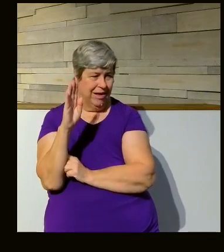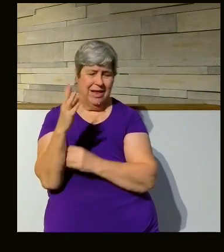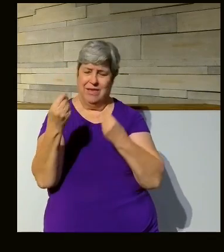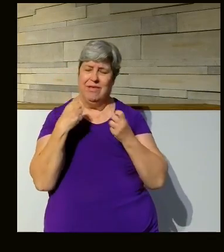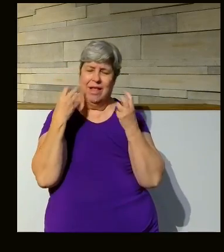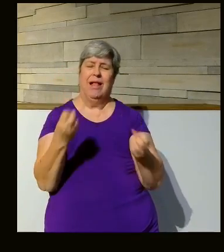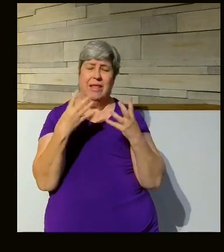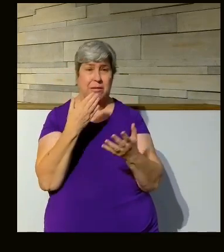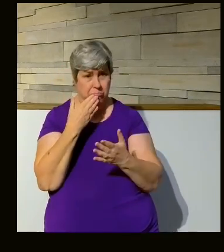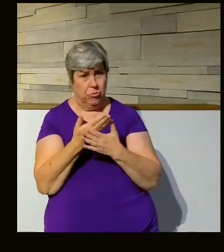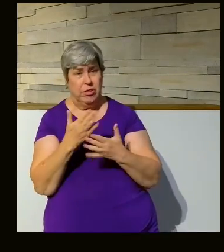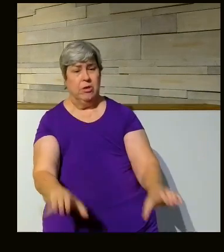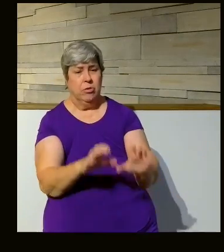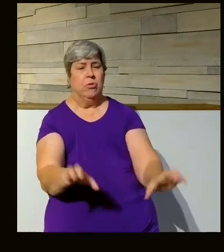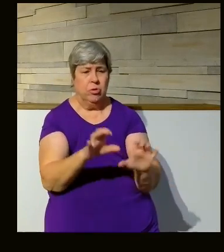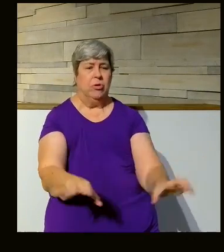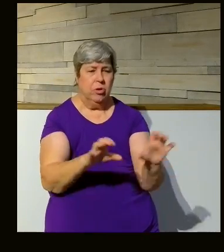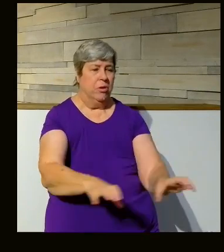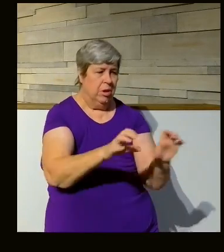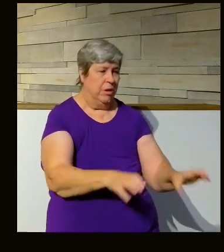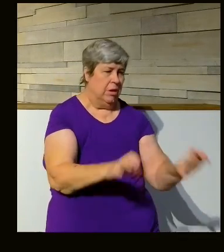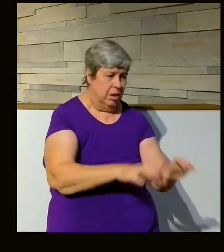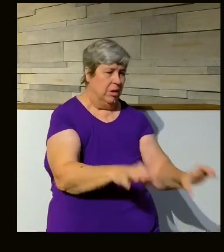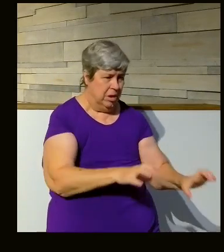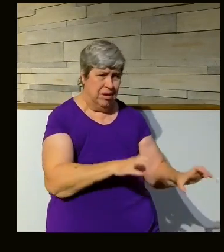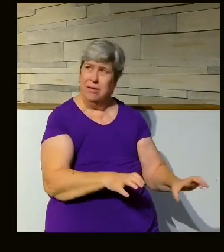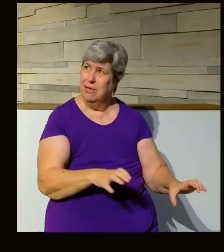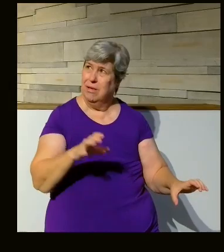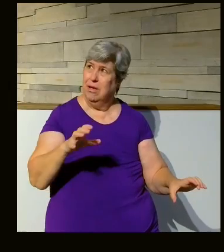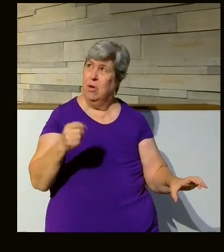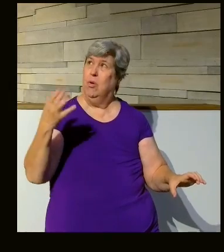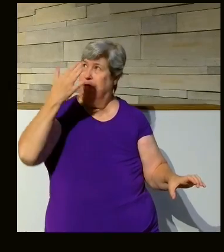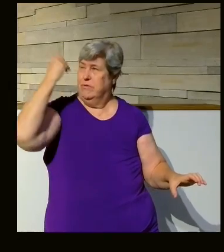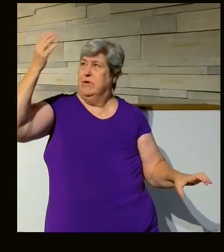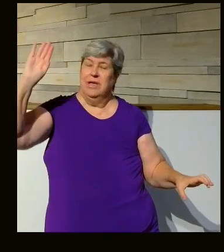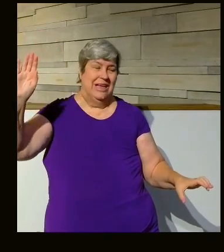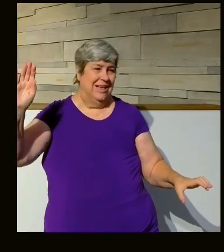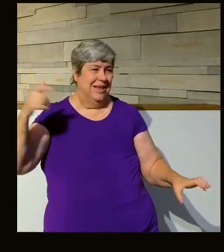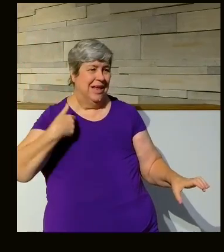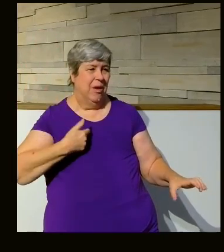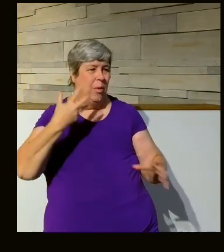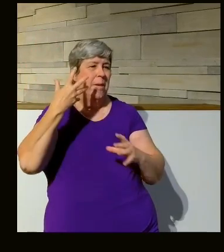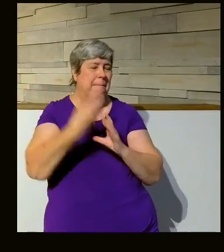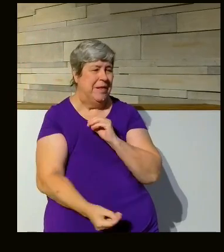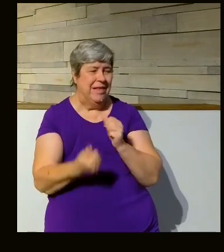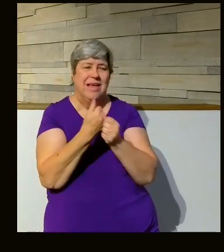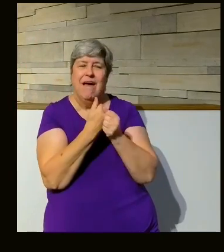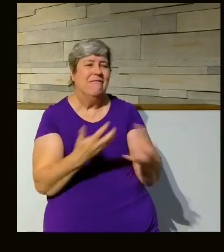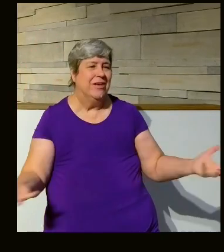lot of even good things to do, but we are doing them without God. And so we're missing